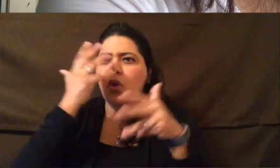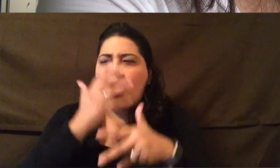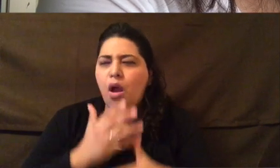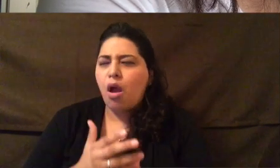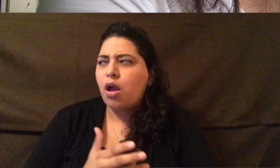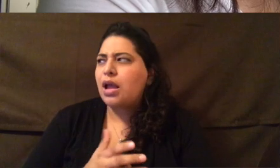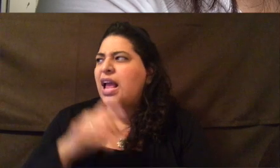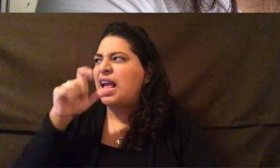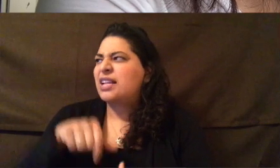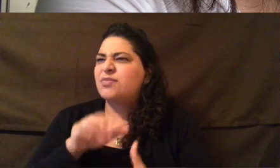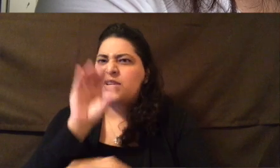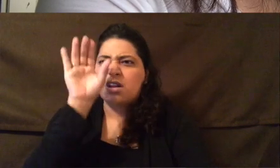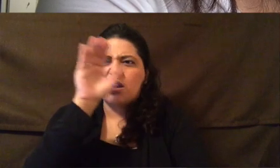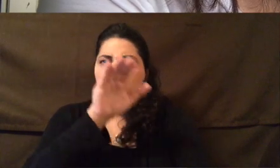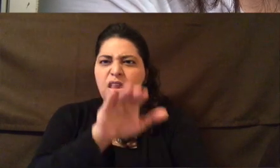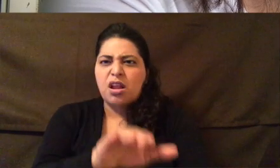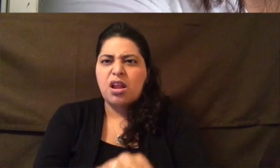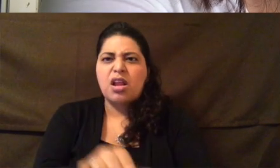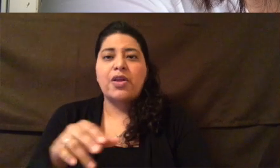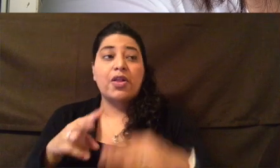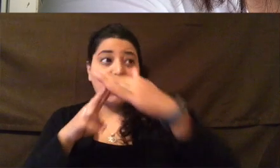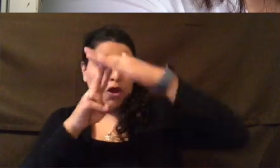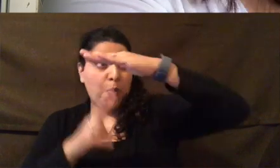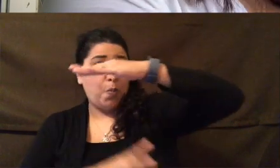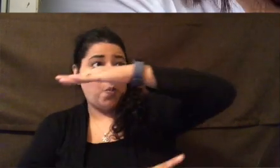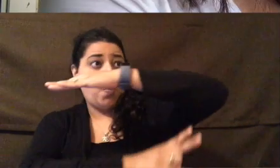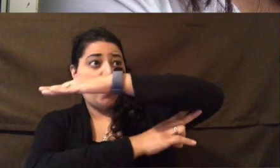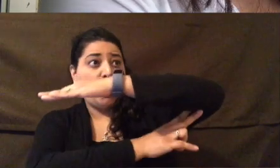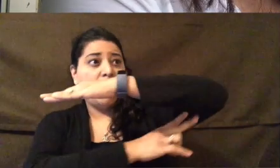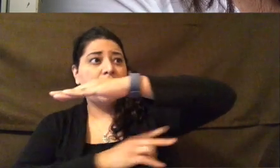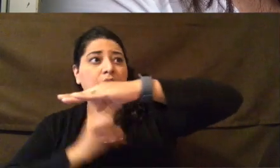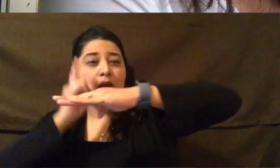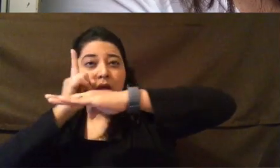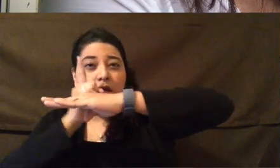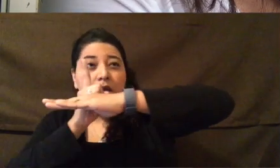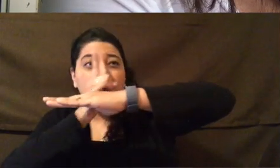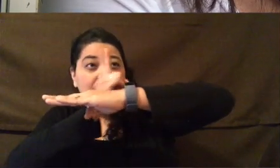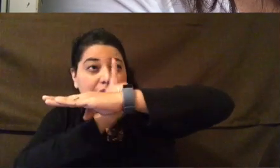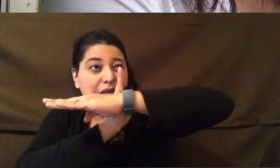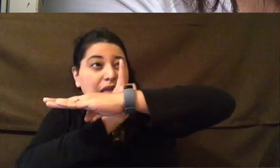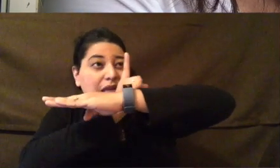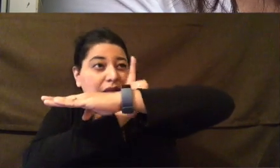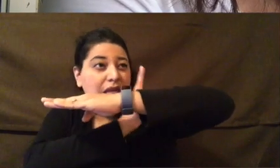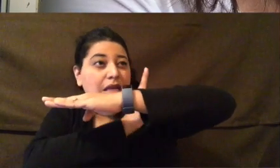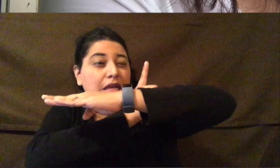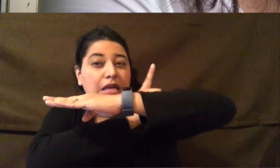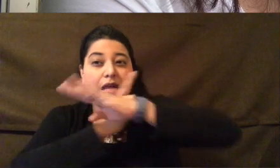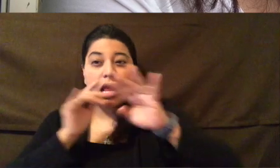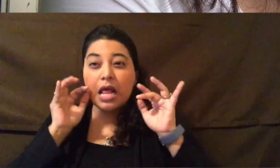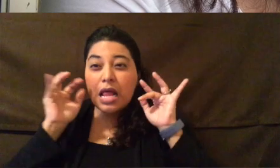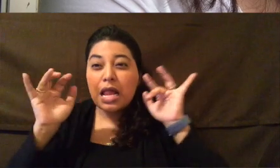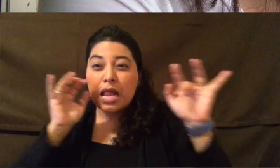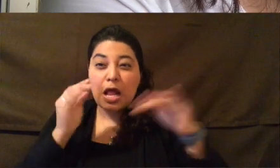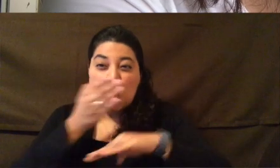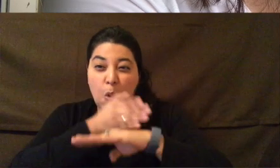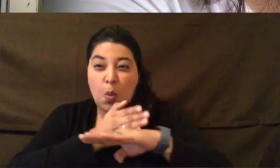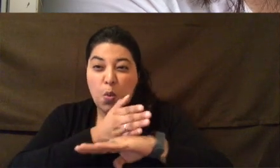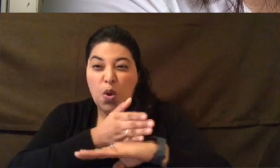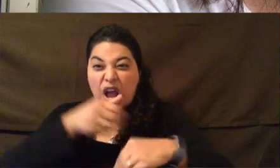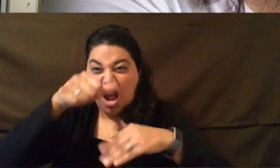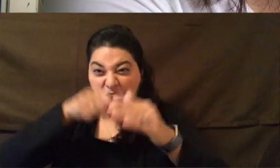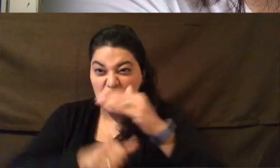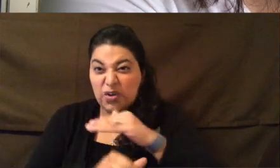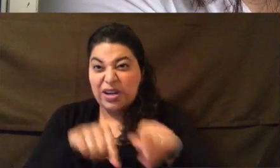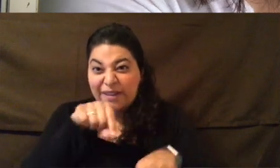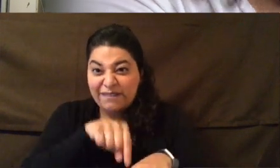be night. When he got to the bridge, he started across. The wooden planks creaked under his feet. He peered over the edge